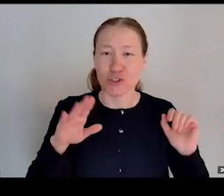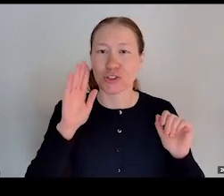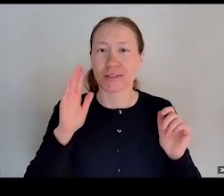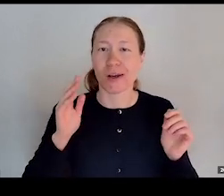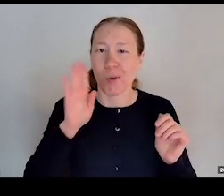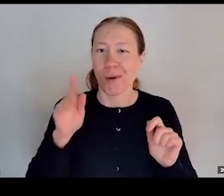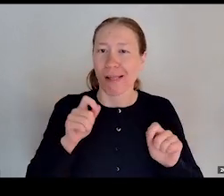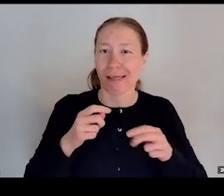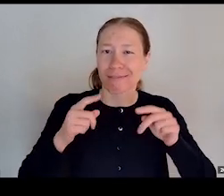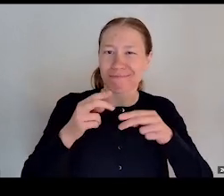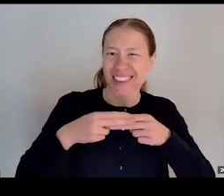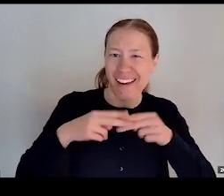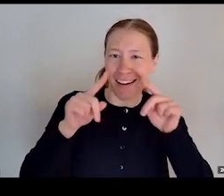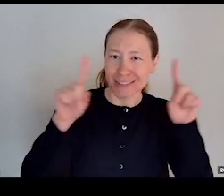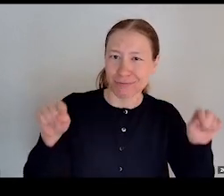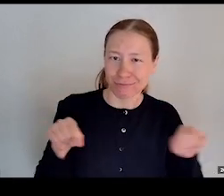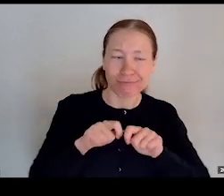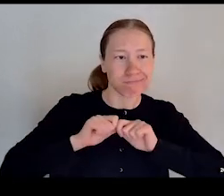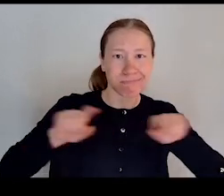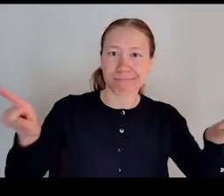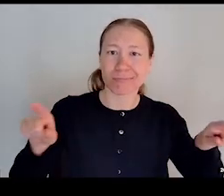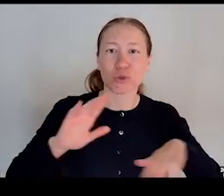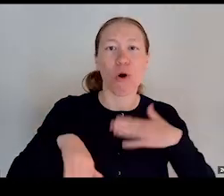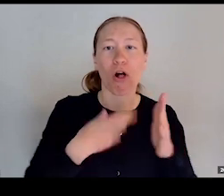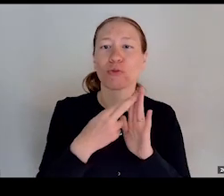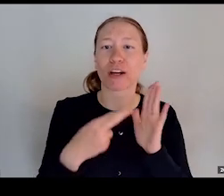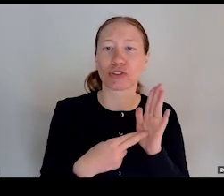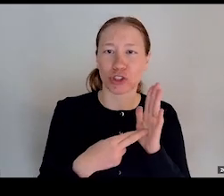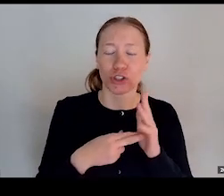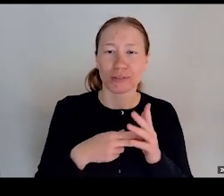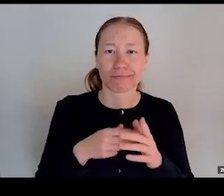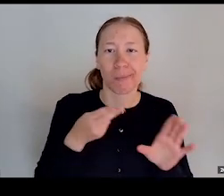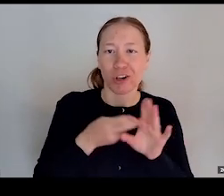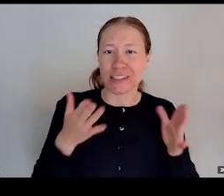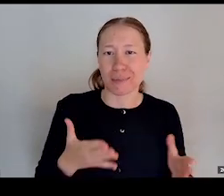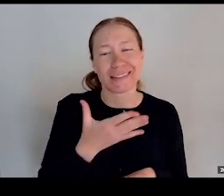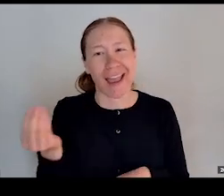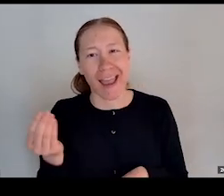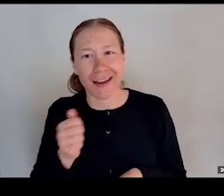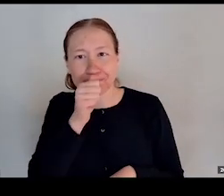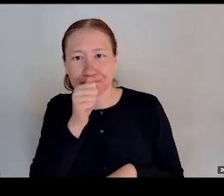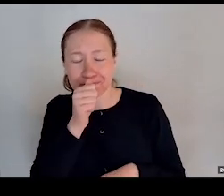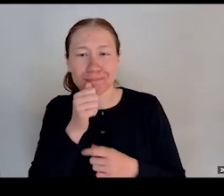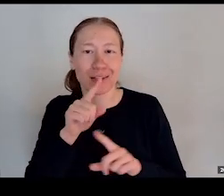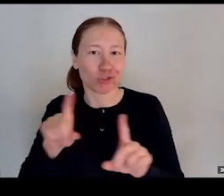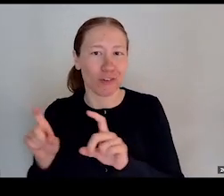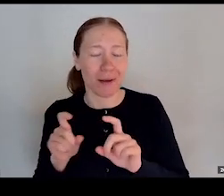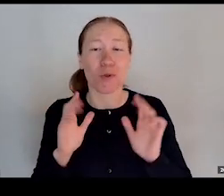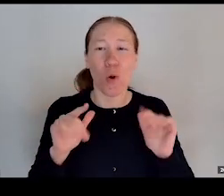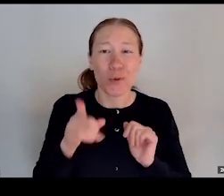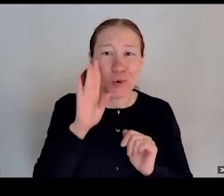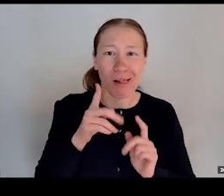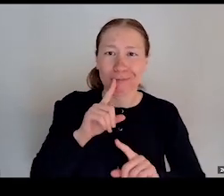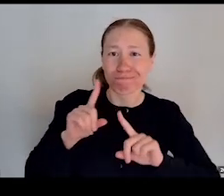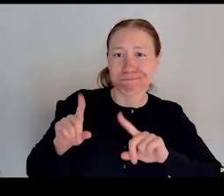providing these slides to all of the registered participants along with an anonymous survey. I really do hope that you'll take the time to